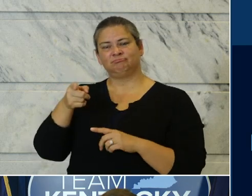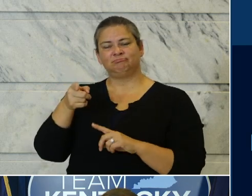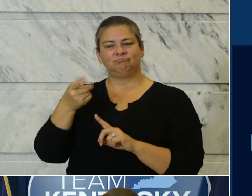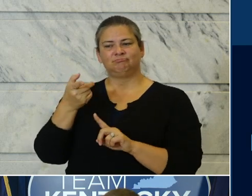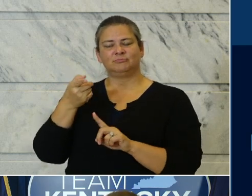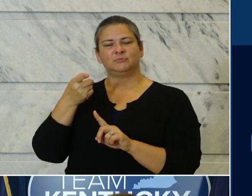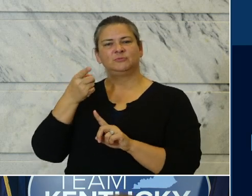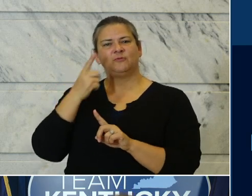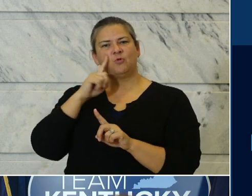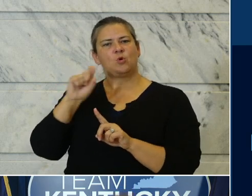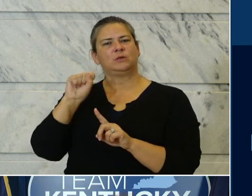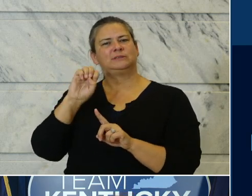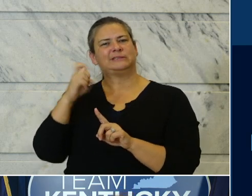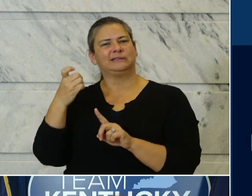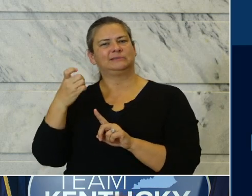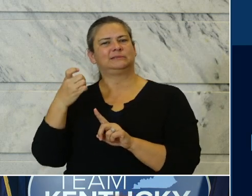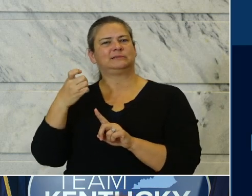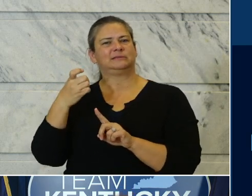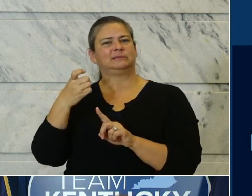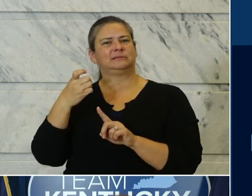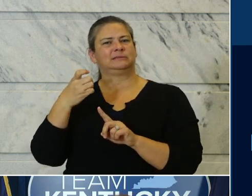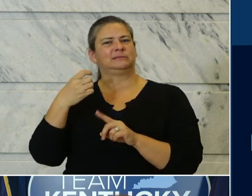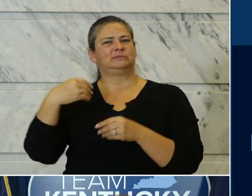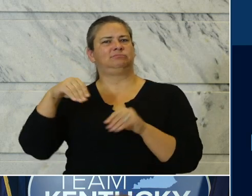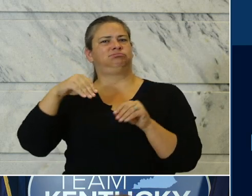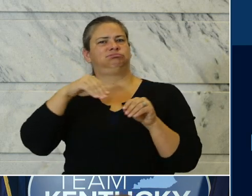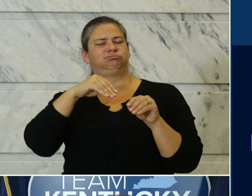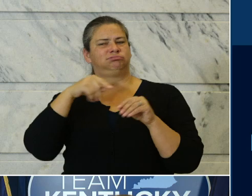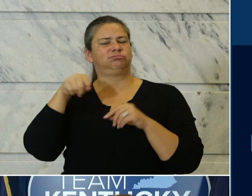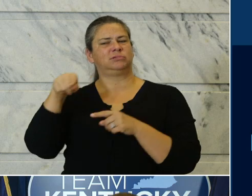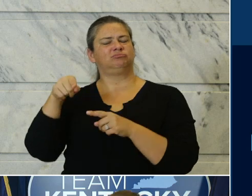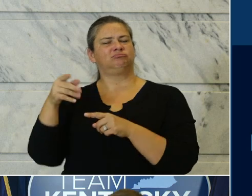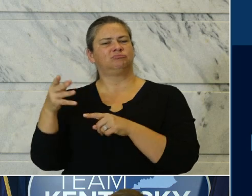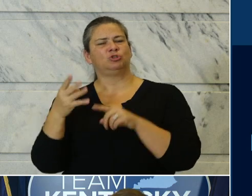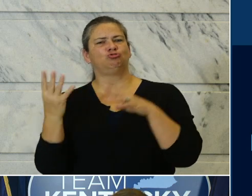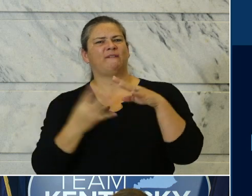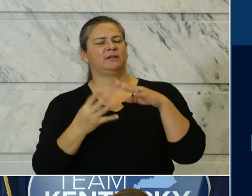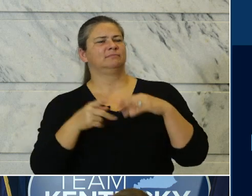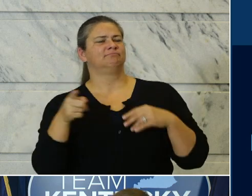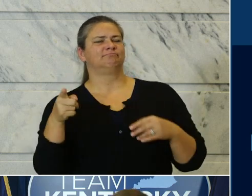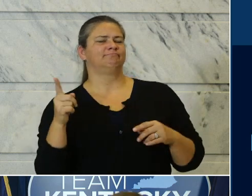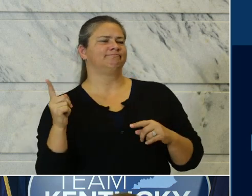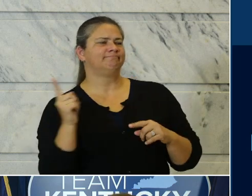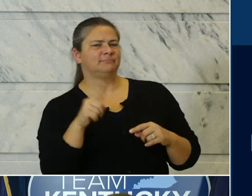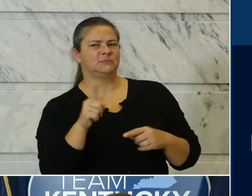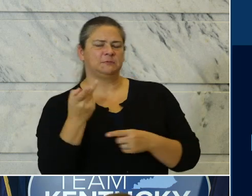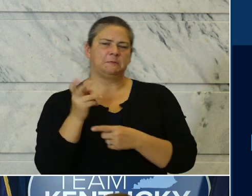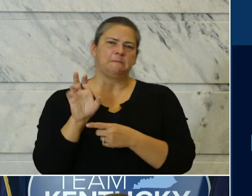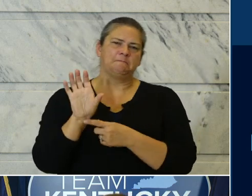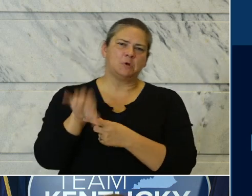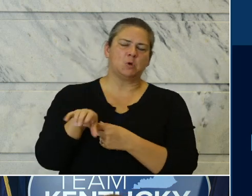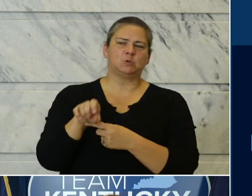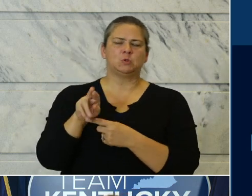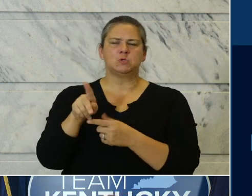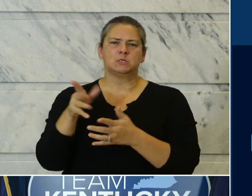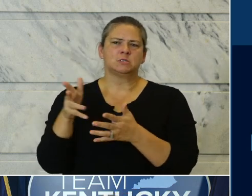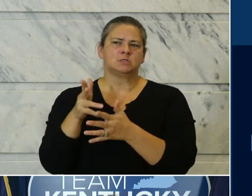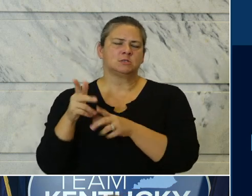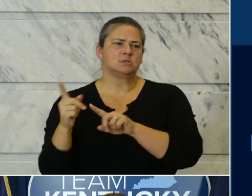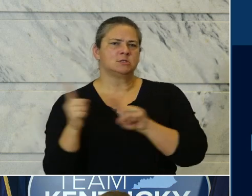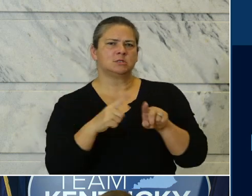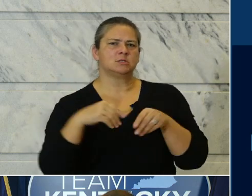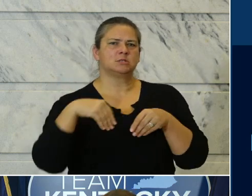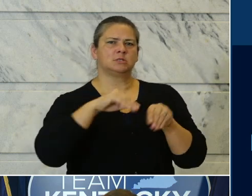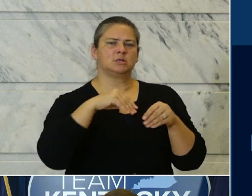labor trafficking, where they, through some form of force or coercion, are